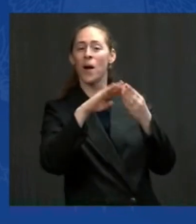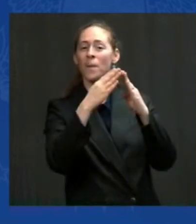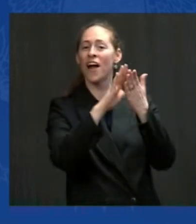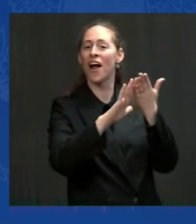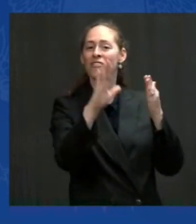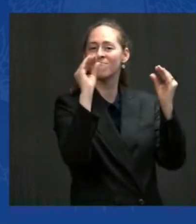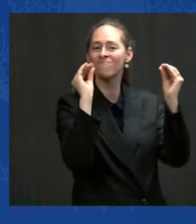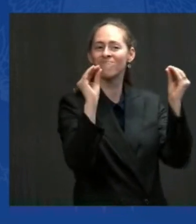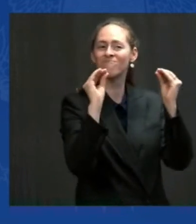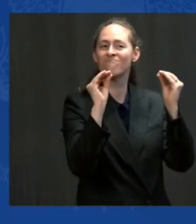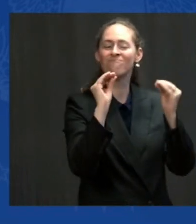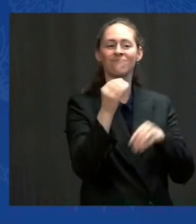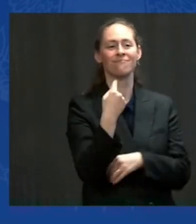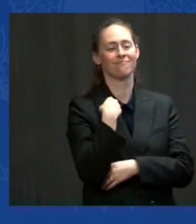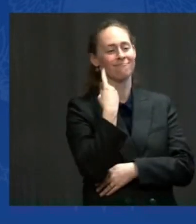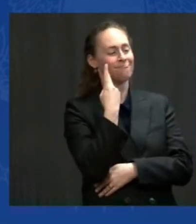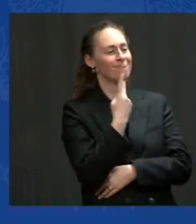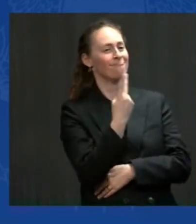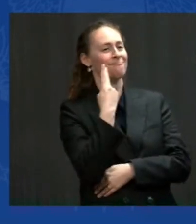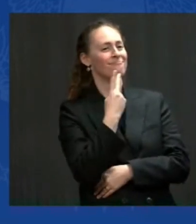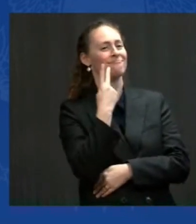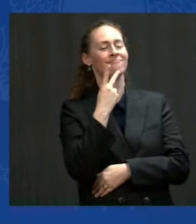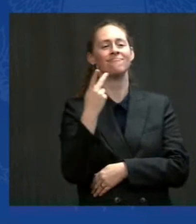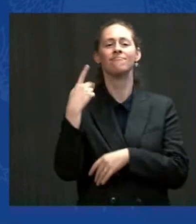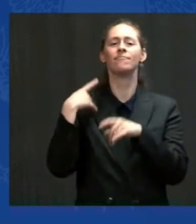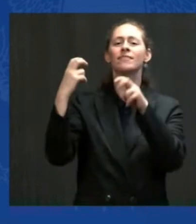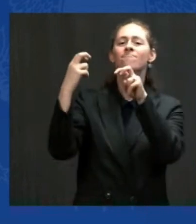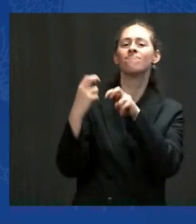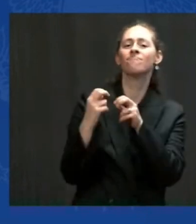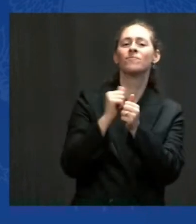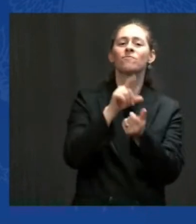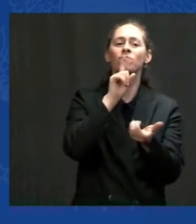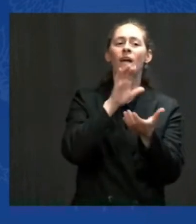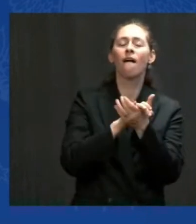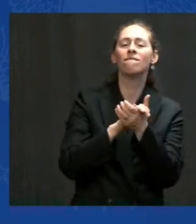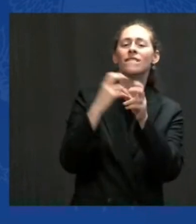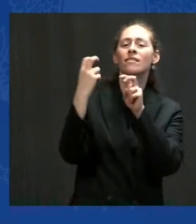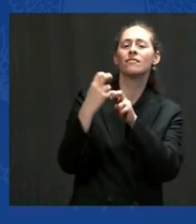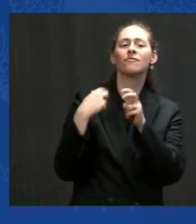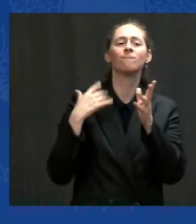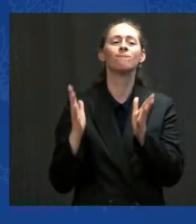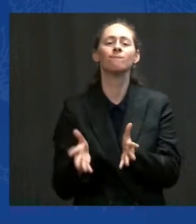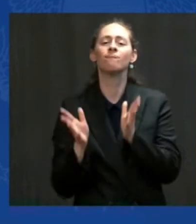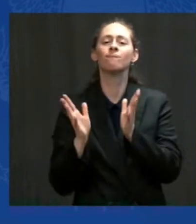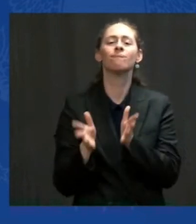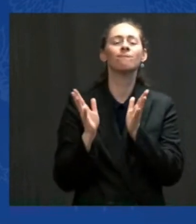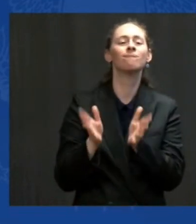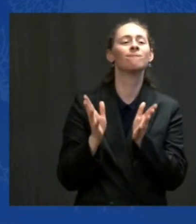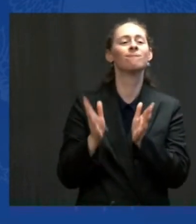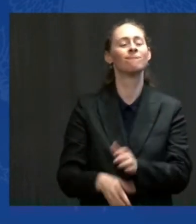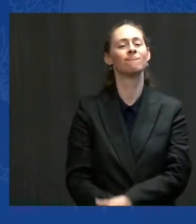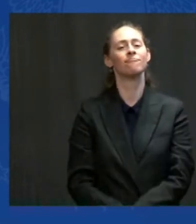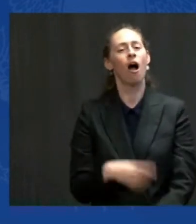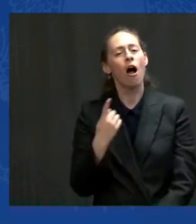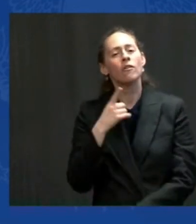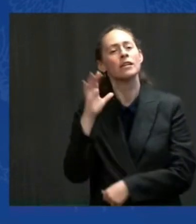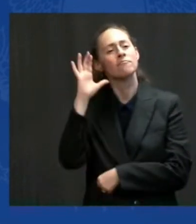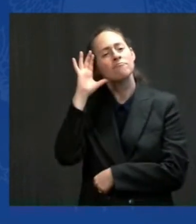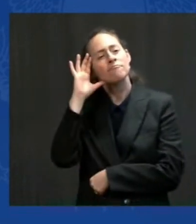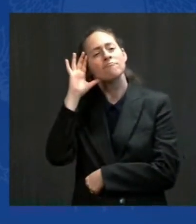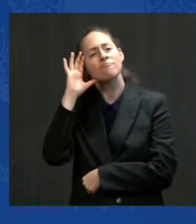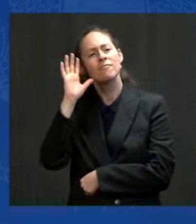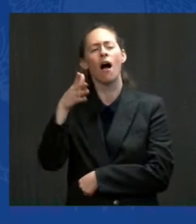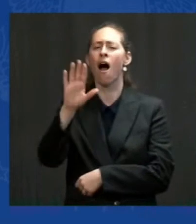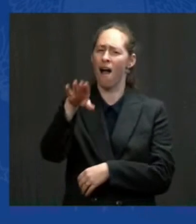dinner tables with our wives, listening intently, something that all good partners must do, I have heard my